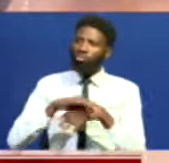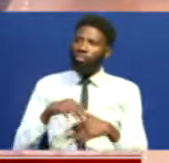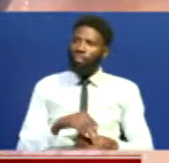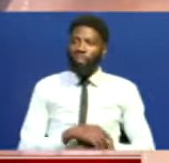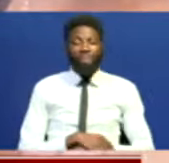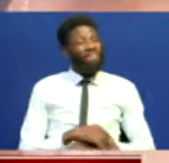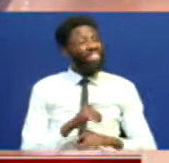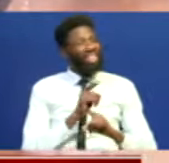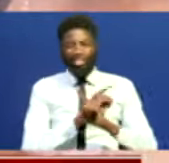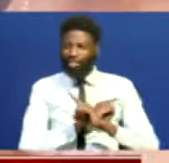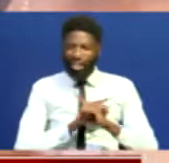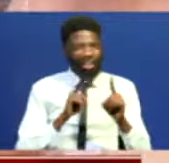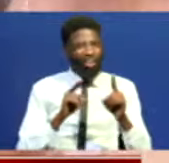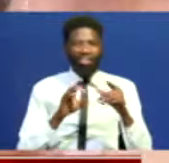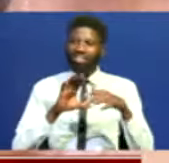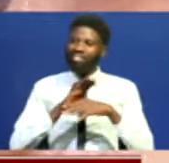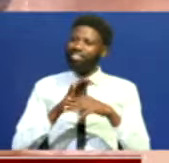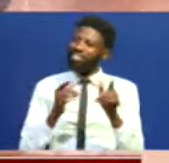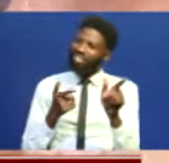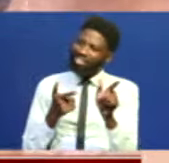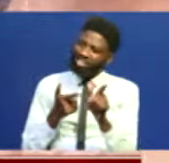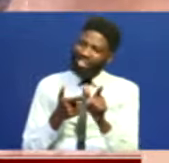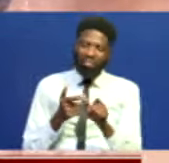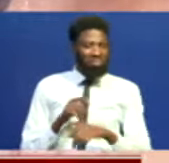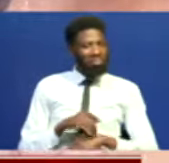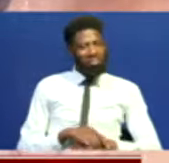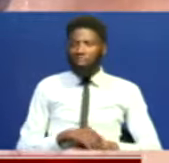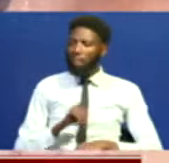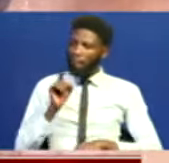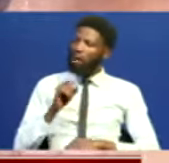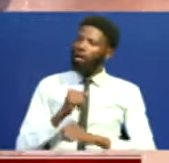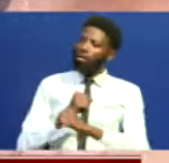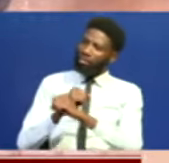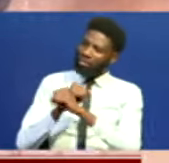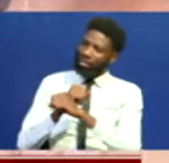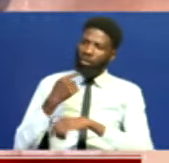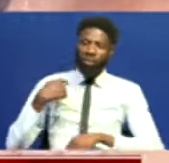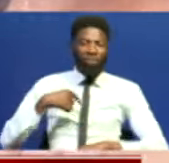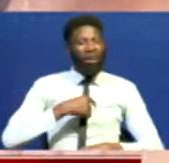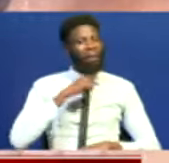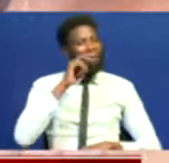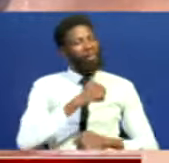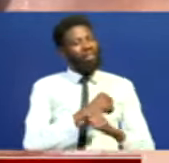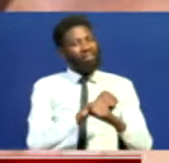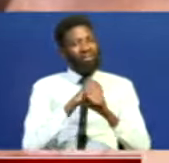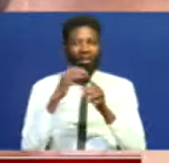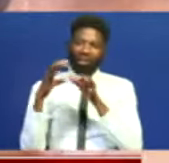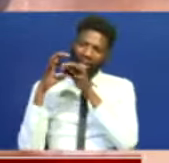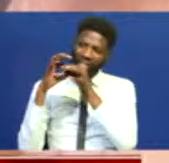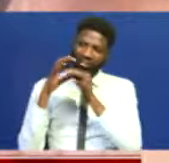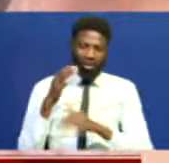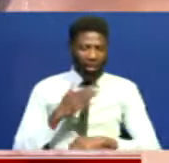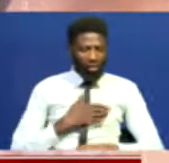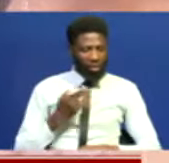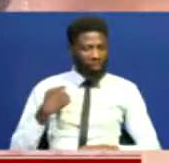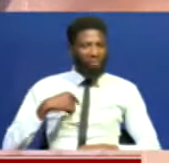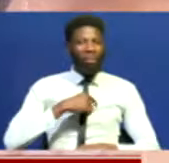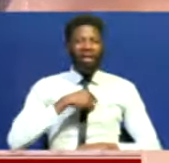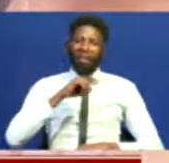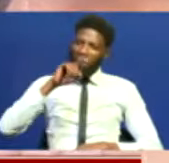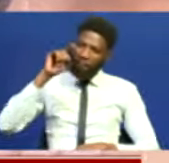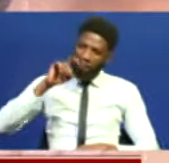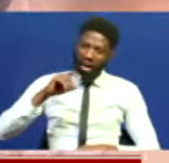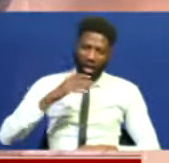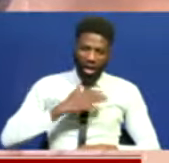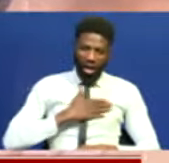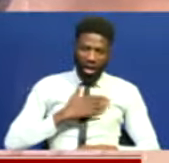go to defend what must be defended. We must defend our culture, we must defend what we believe